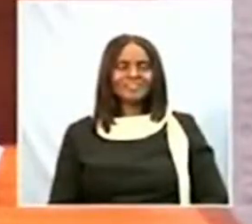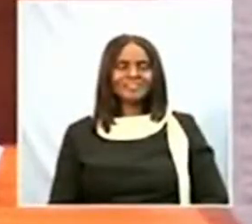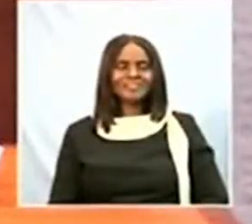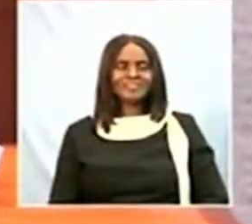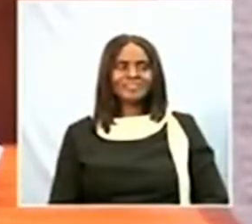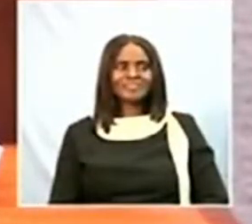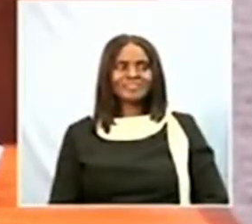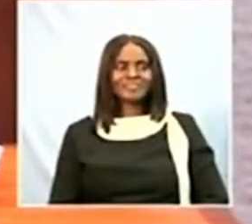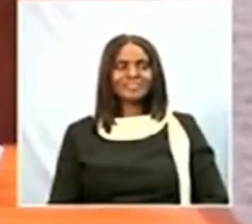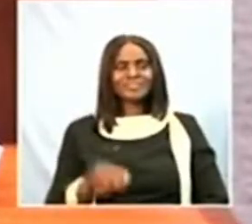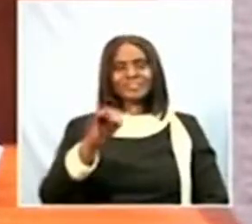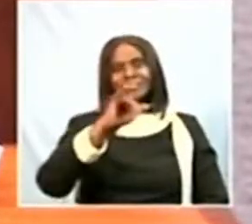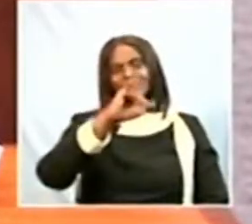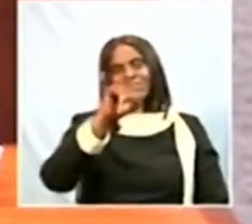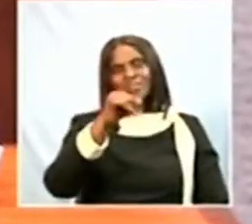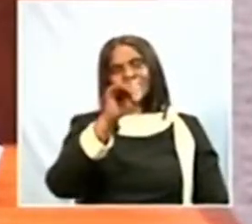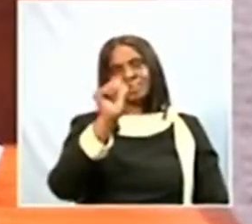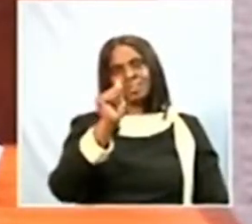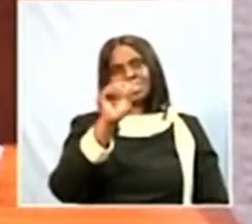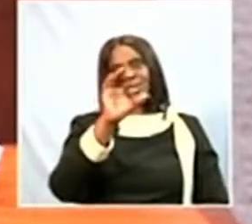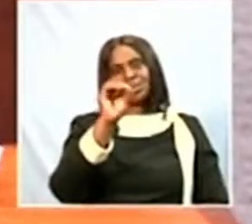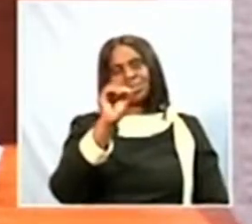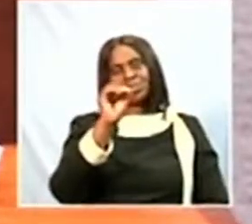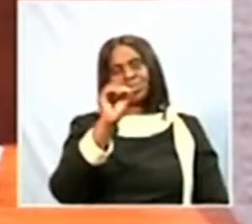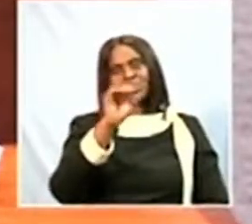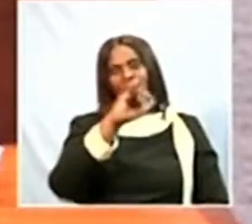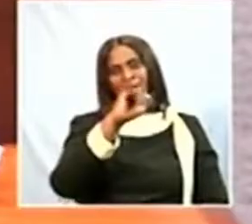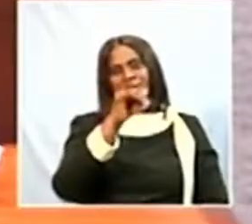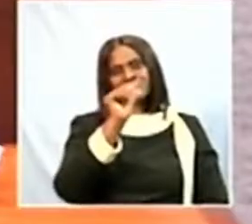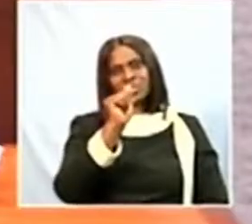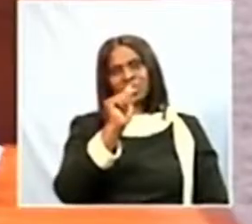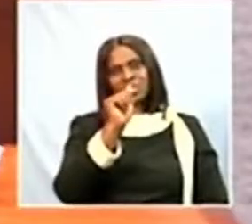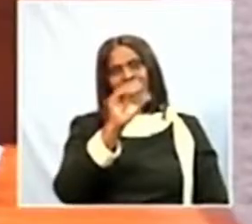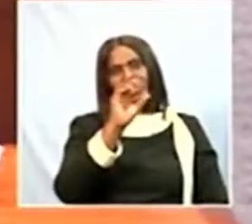Honorable Jacob Kalenga, Kawata constituency.